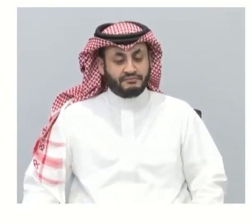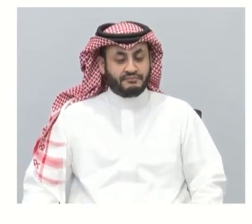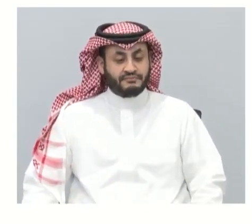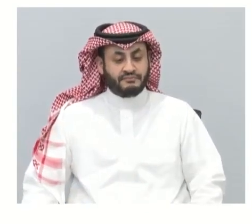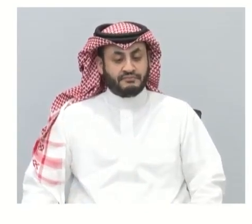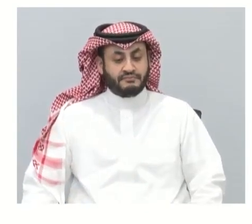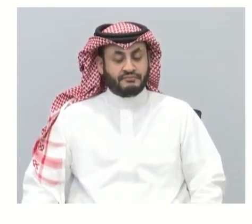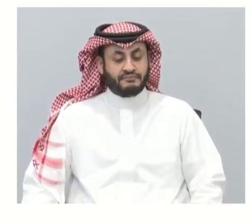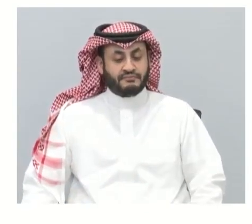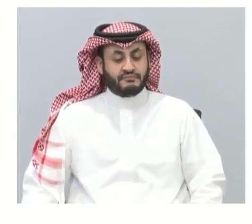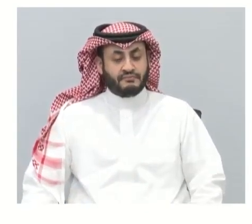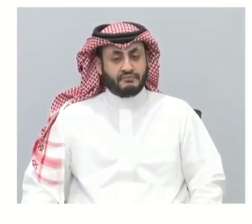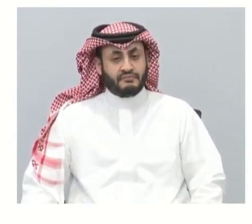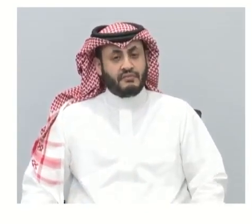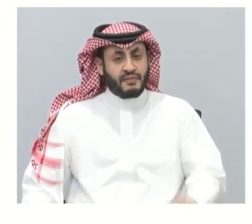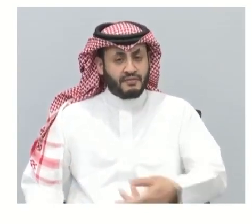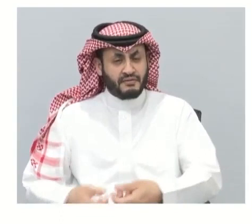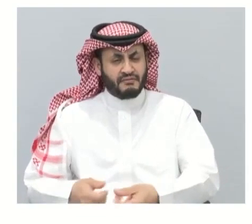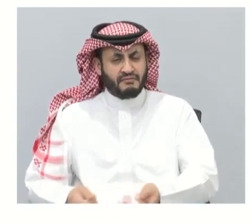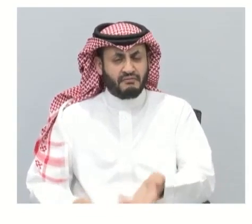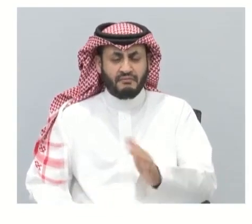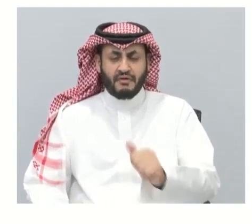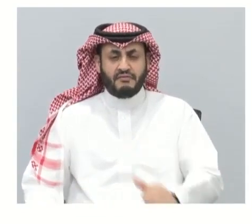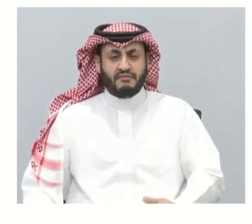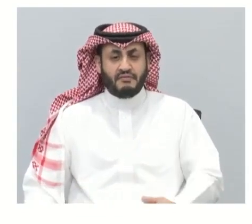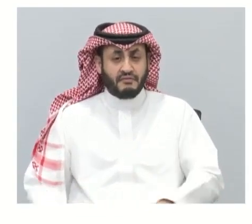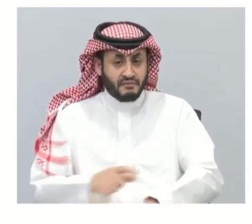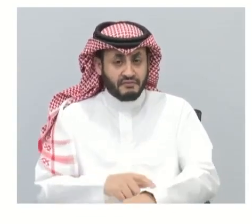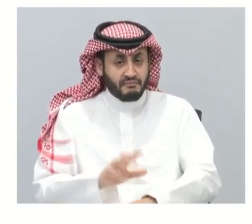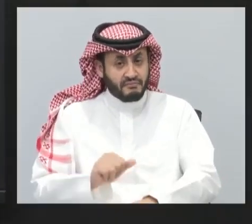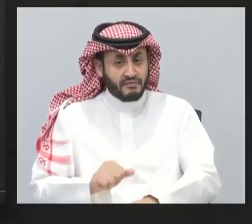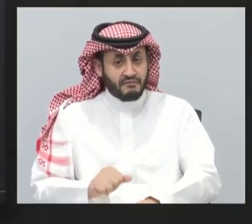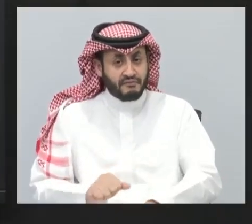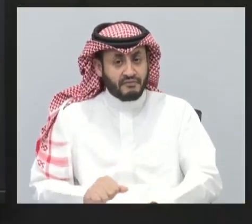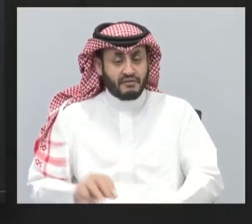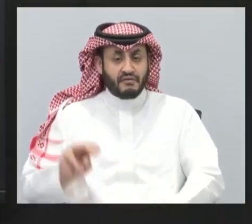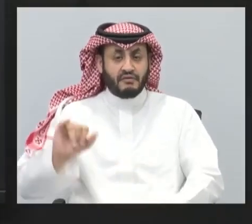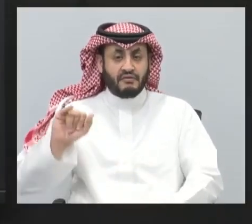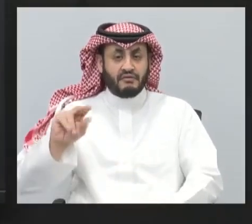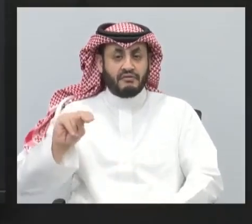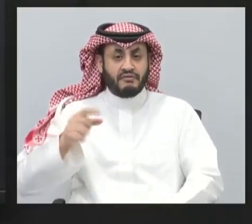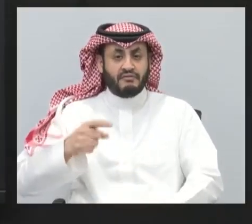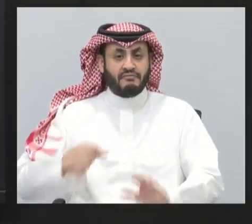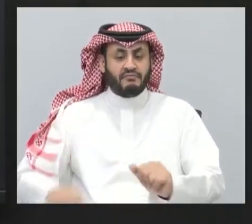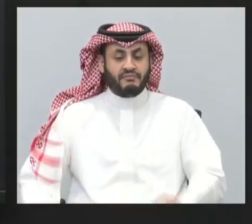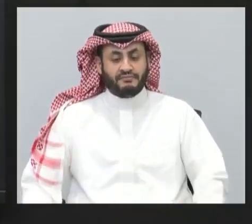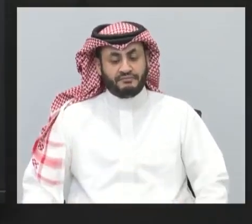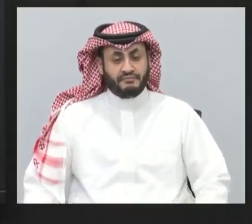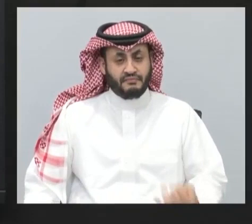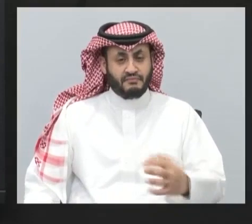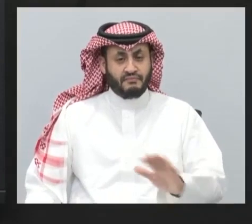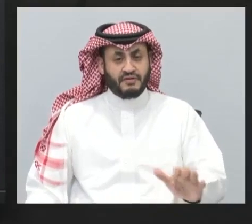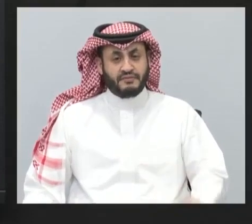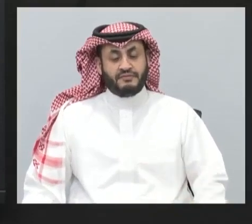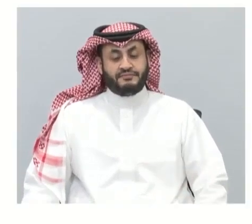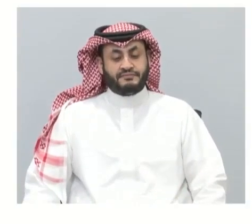lot of money. I haven't made a lot of money. So I'm counting the number of money. Then